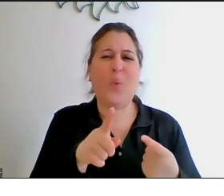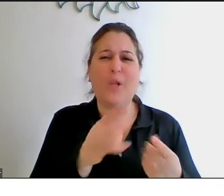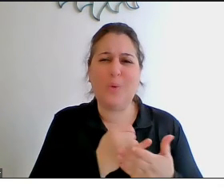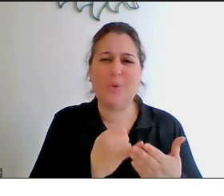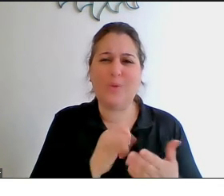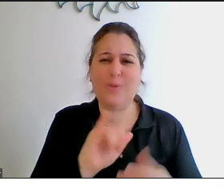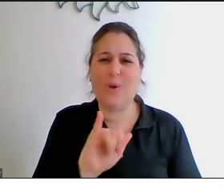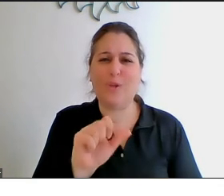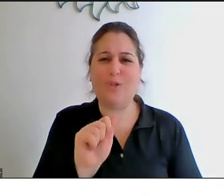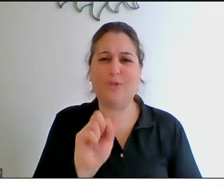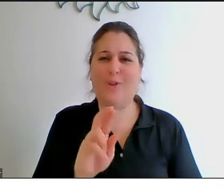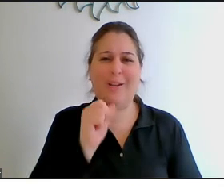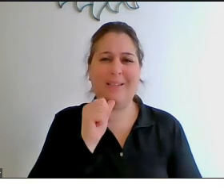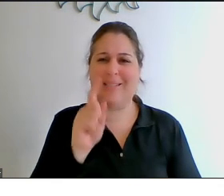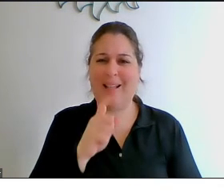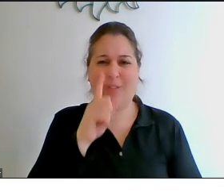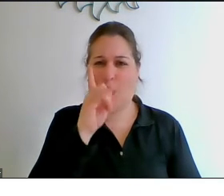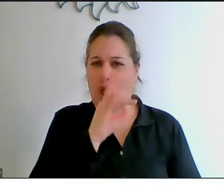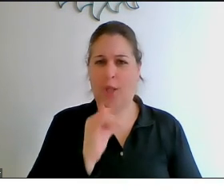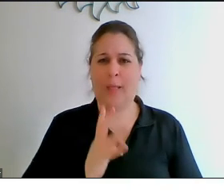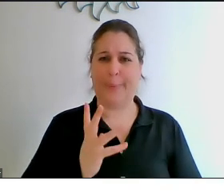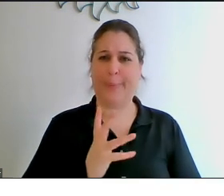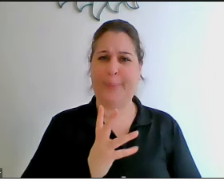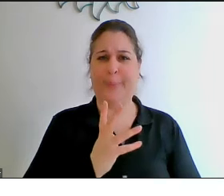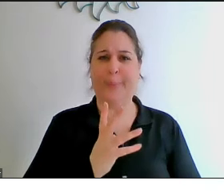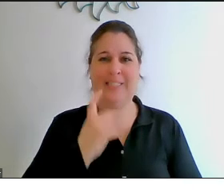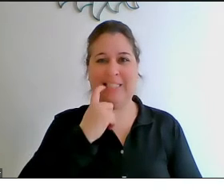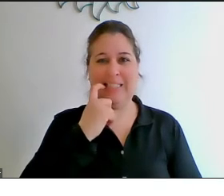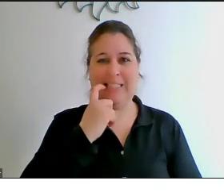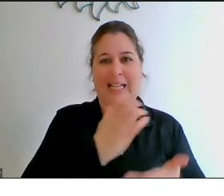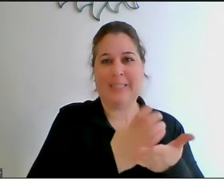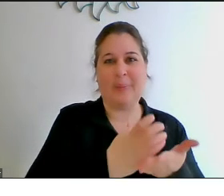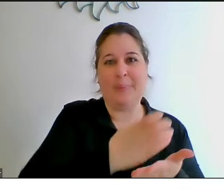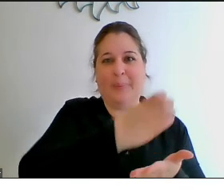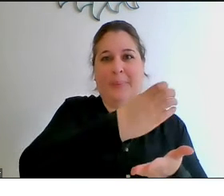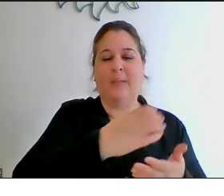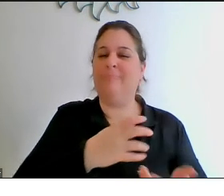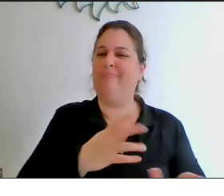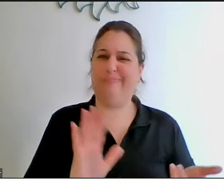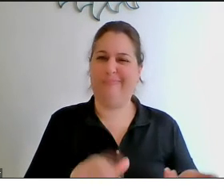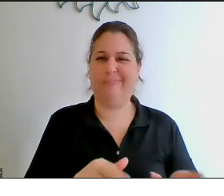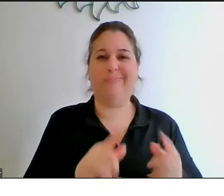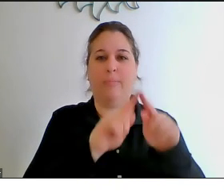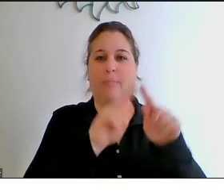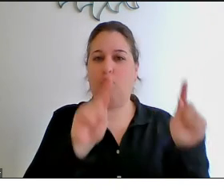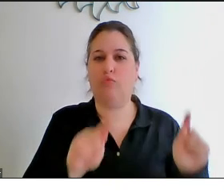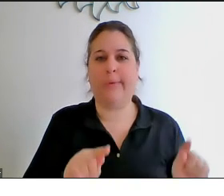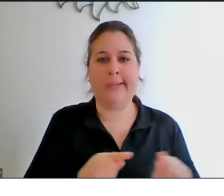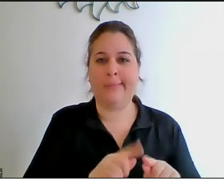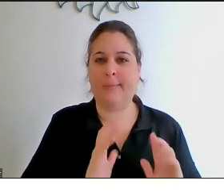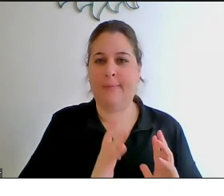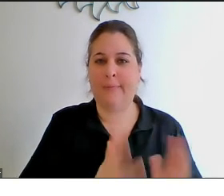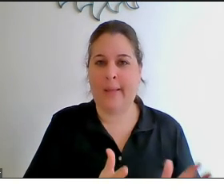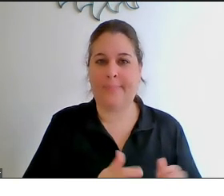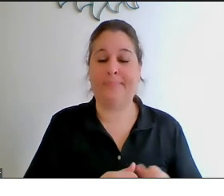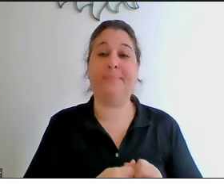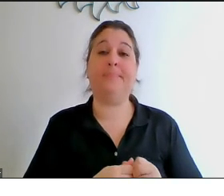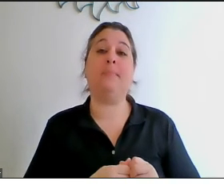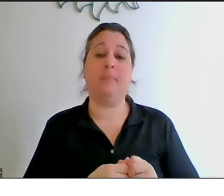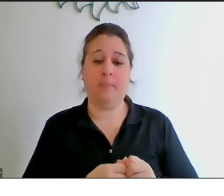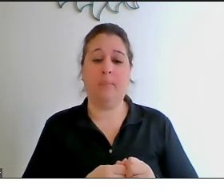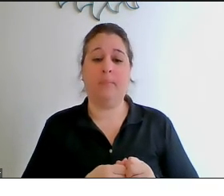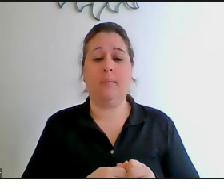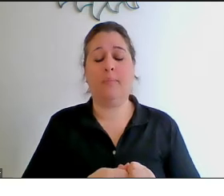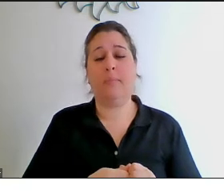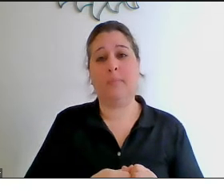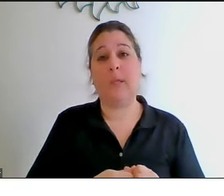can just draw a rectangle. That's fine. Okay, so I do 1, 2, 3, 4, 5, 6,